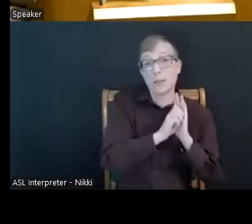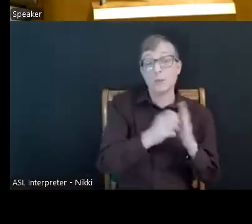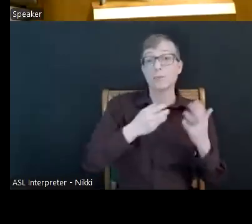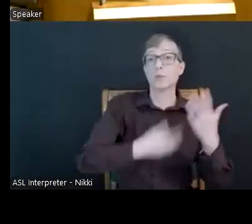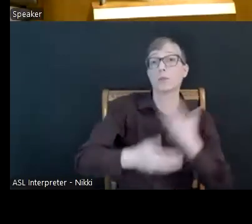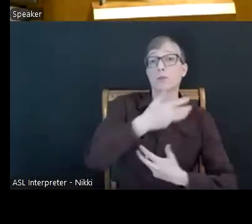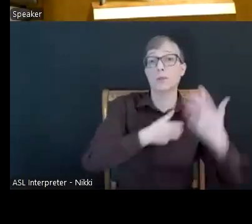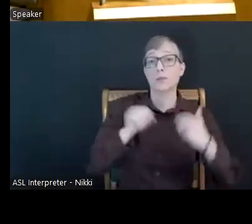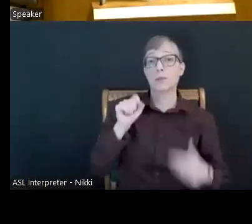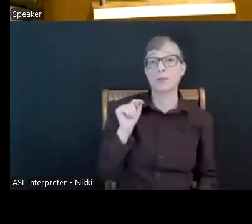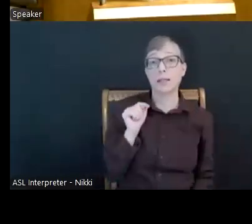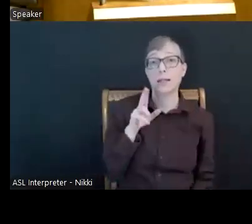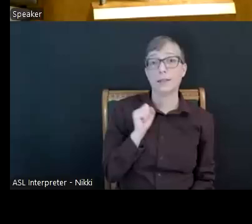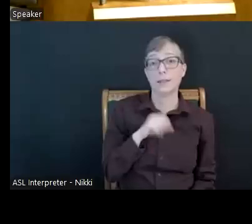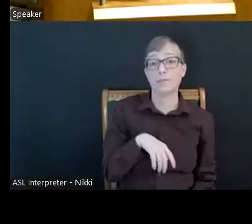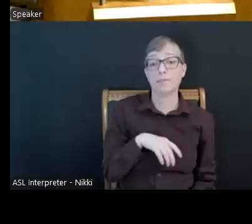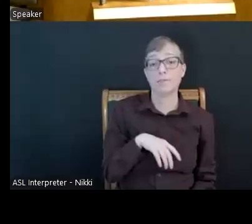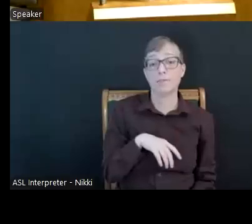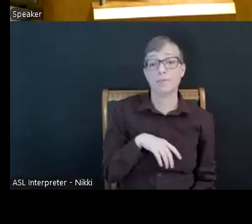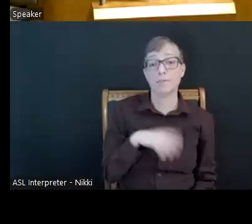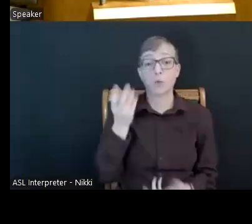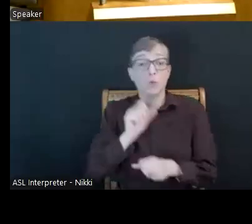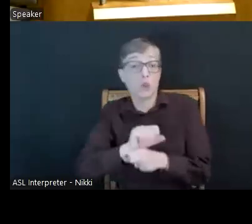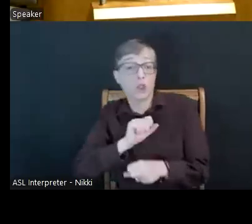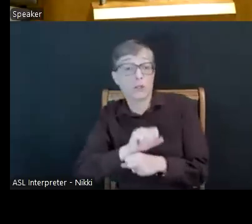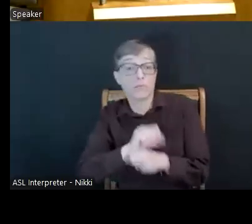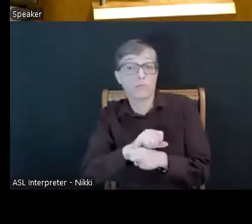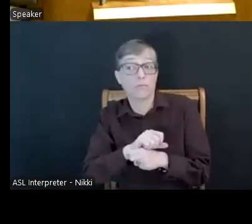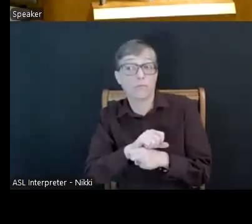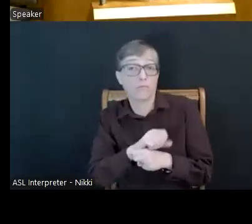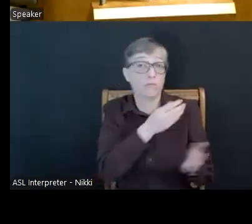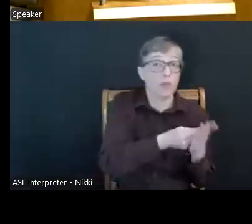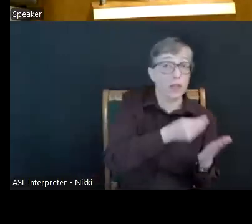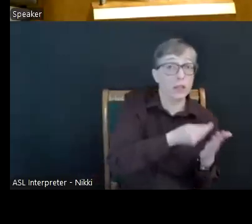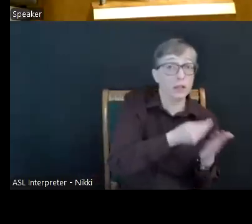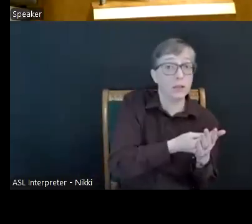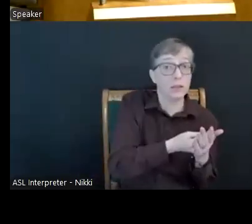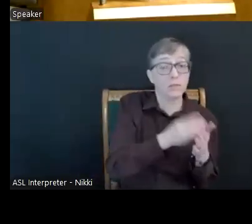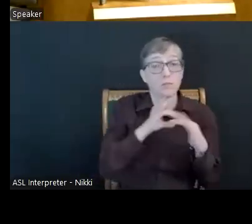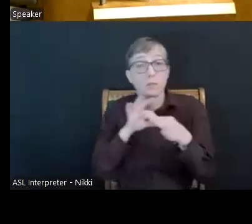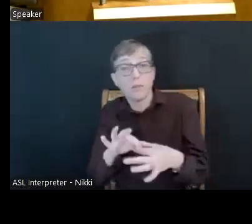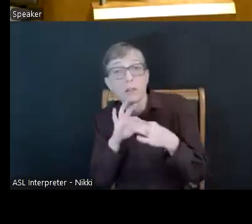People may not be able to do the same job they had. They may have less money now. Relationships may change.